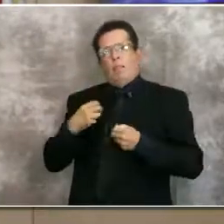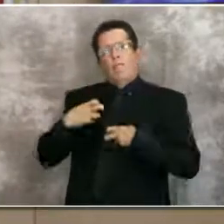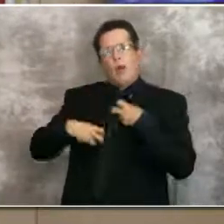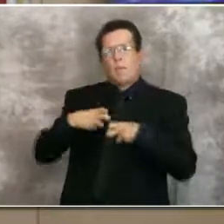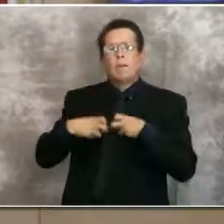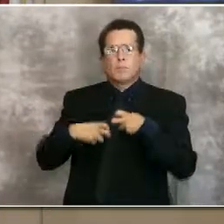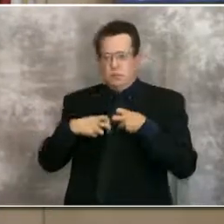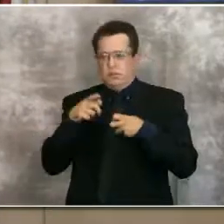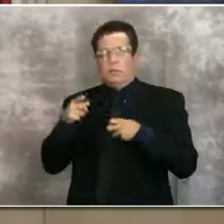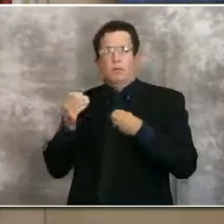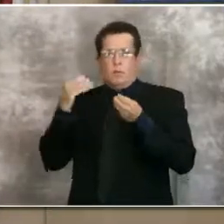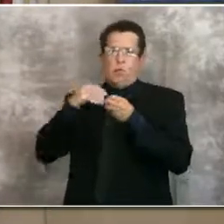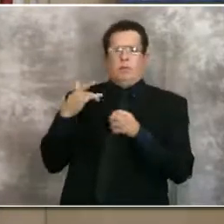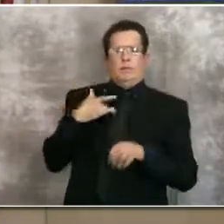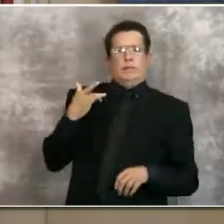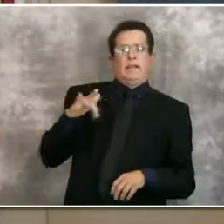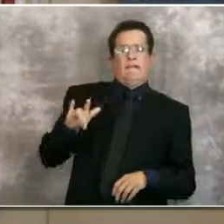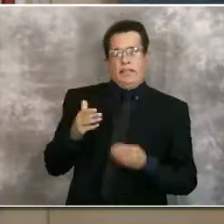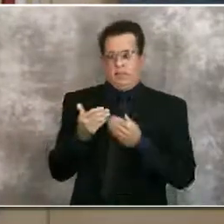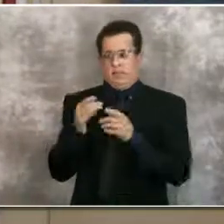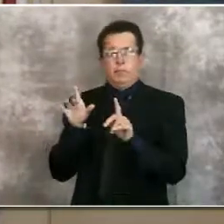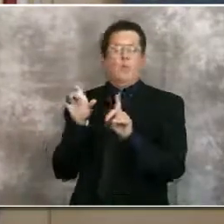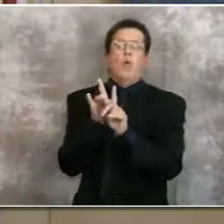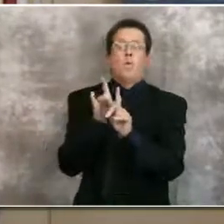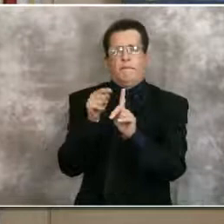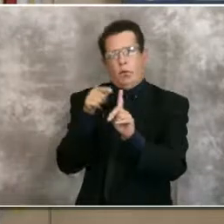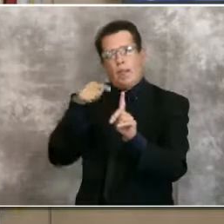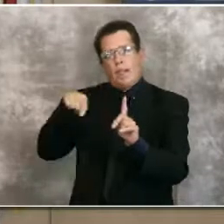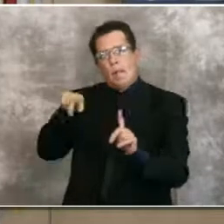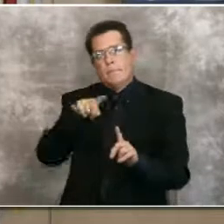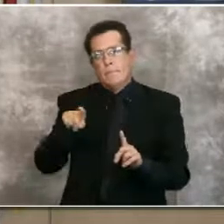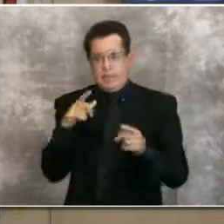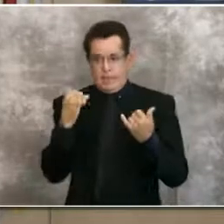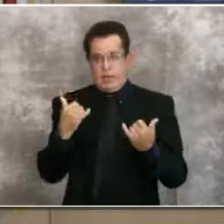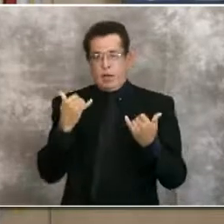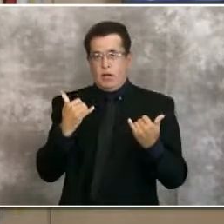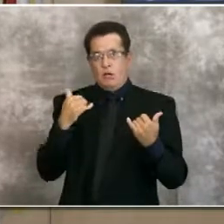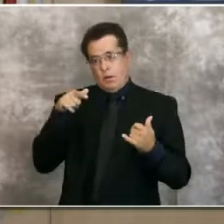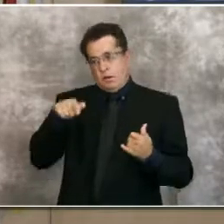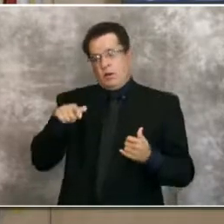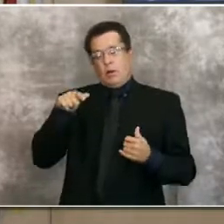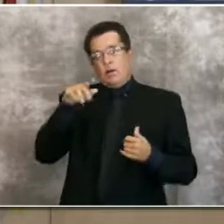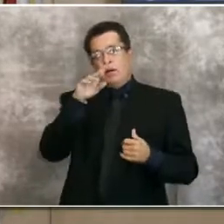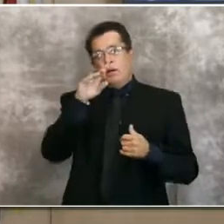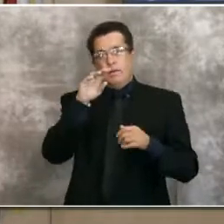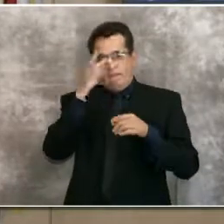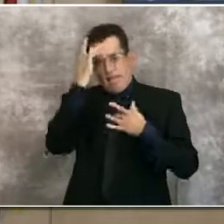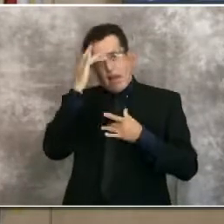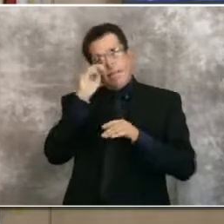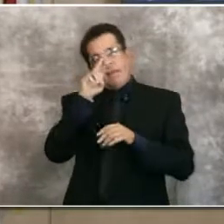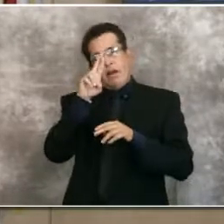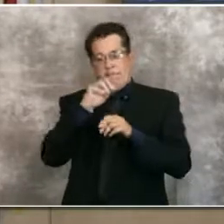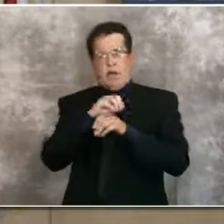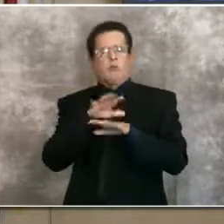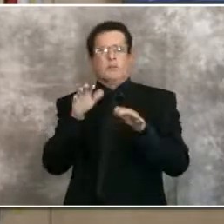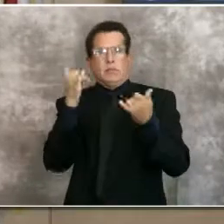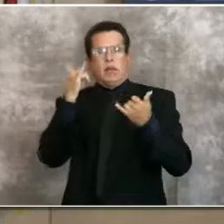therefore they're more vulnerable. But as this virus has hung on and affected more and more